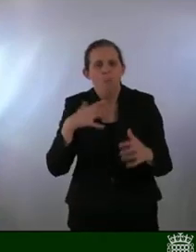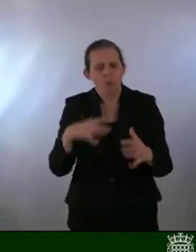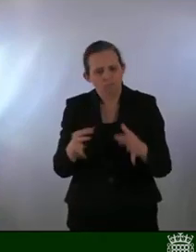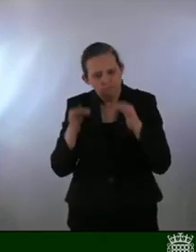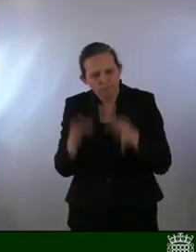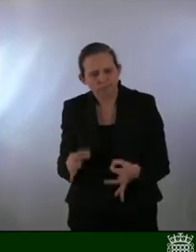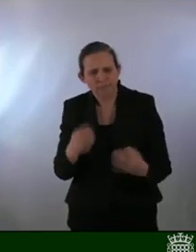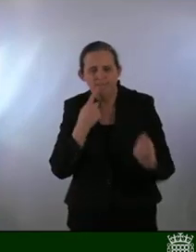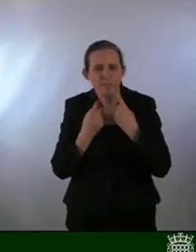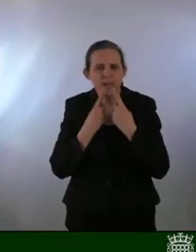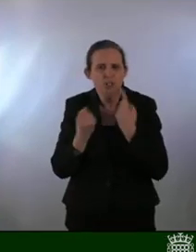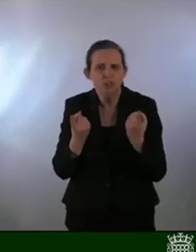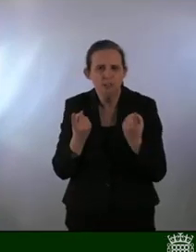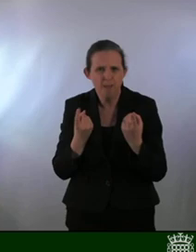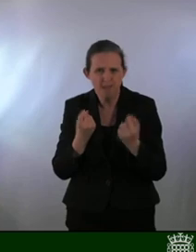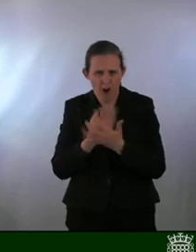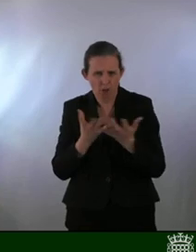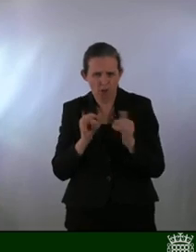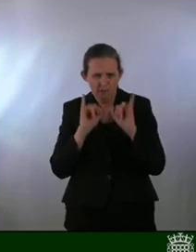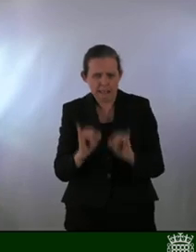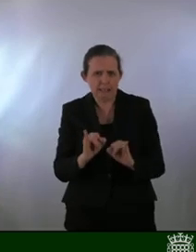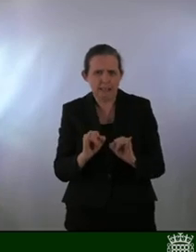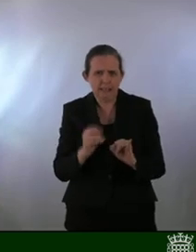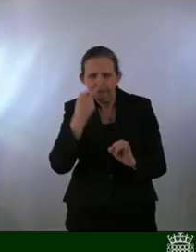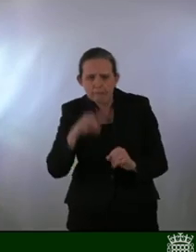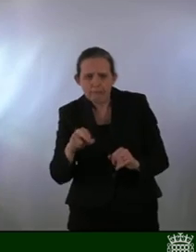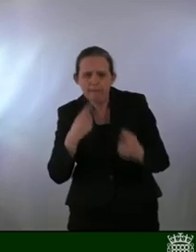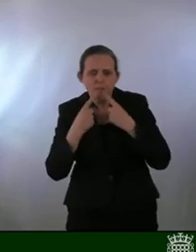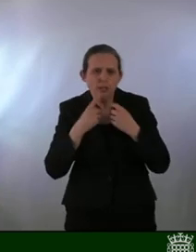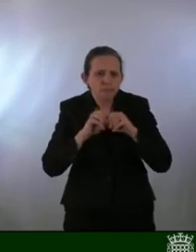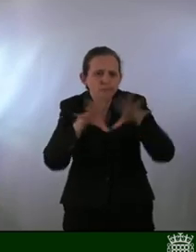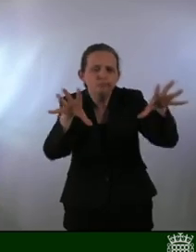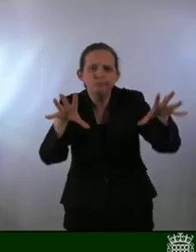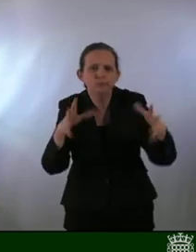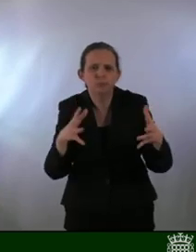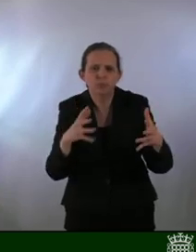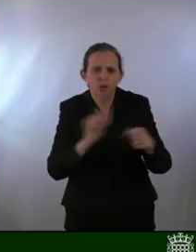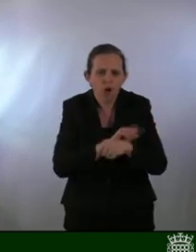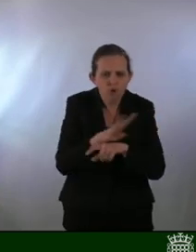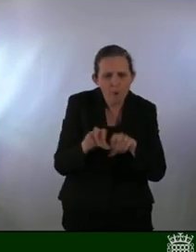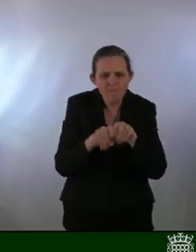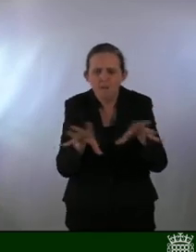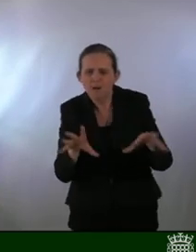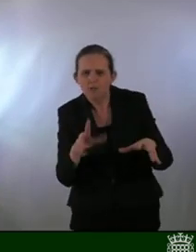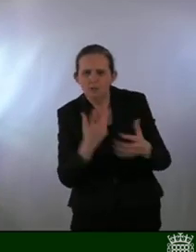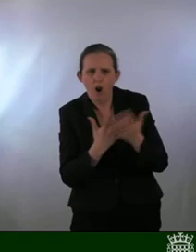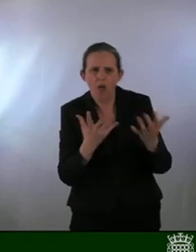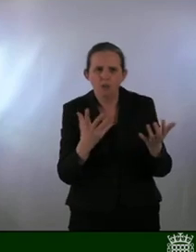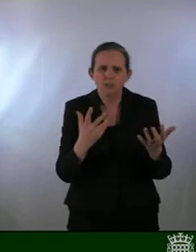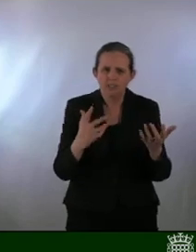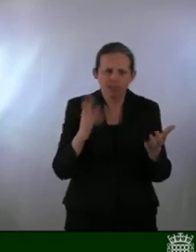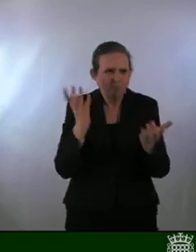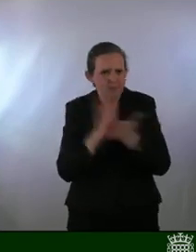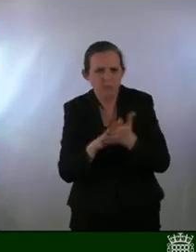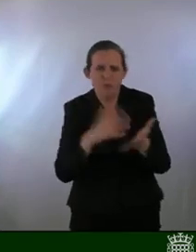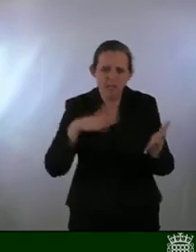spreading of disinformation about the coronavirus with the intent of harming the public health, and to require social media platforms to act against known sources of that disinformation